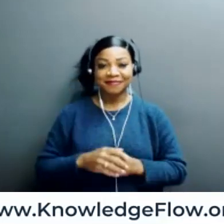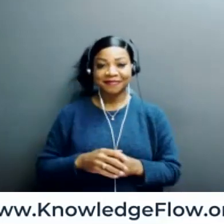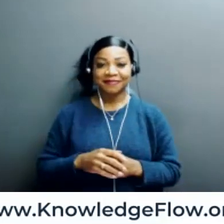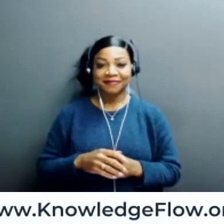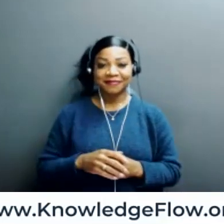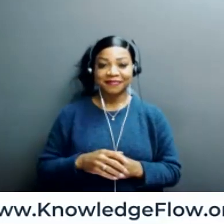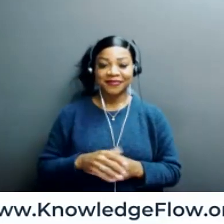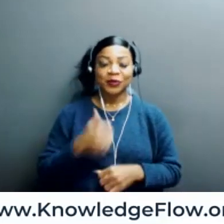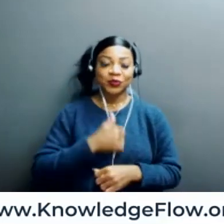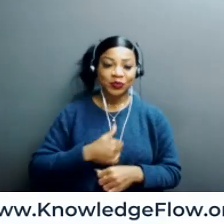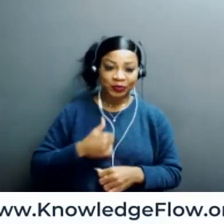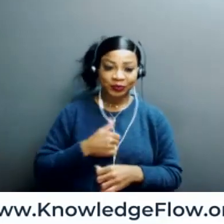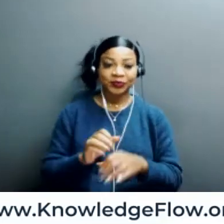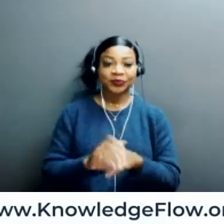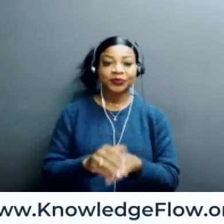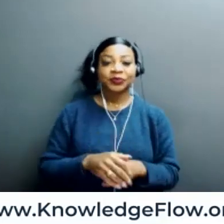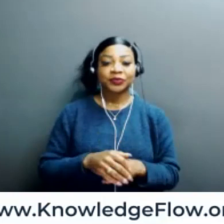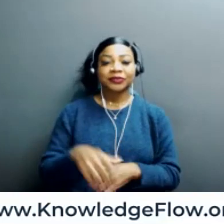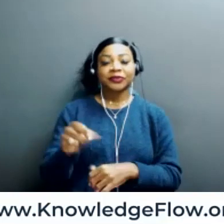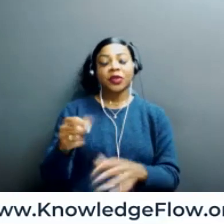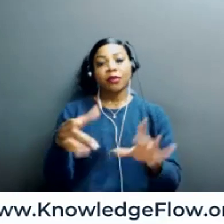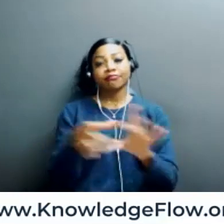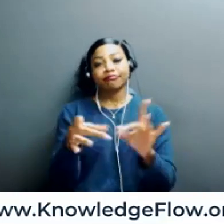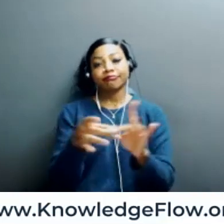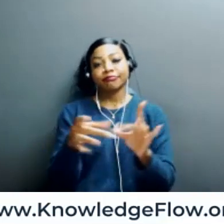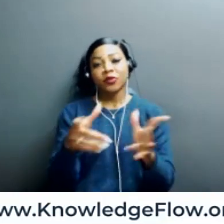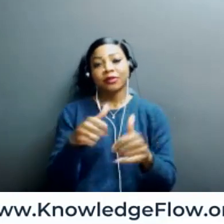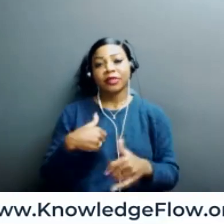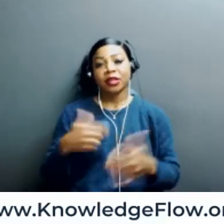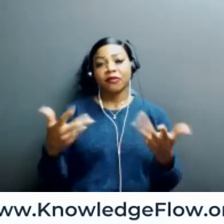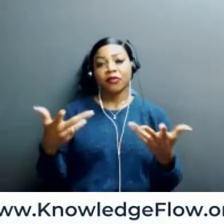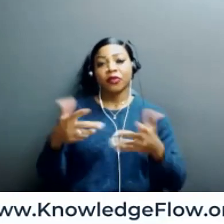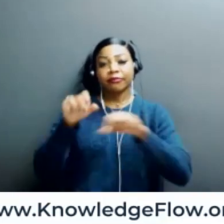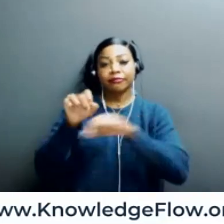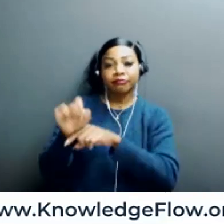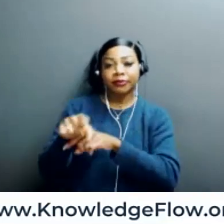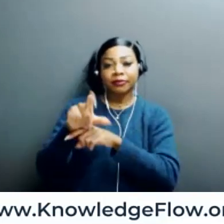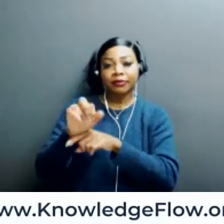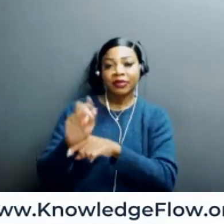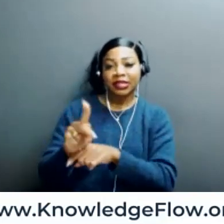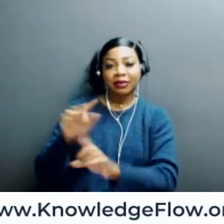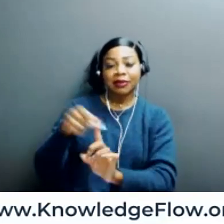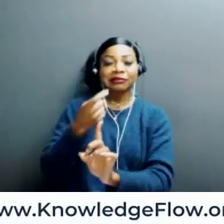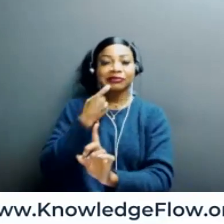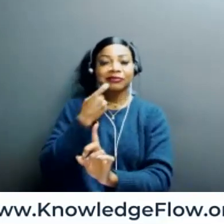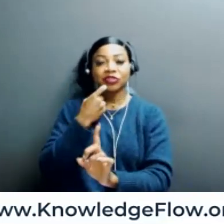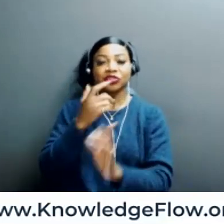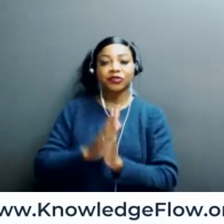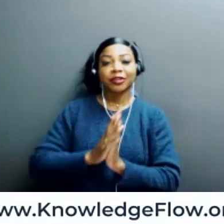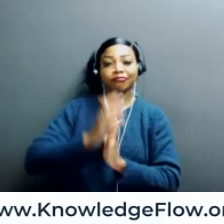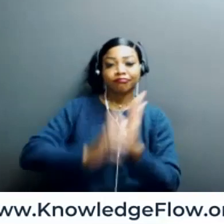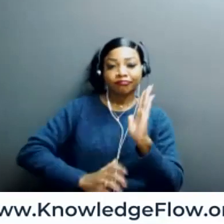sorry about that yeah I just want to mention as well that I did share the link with you of our current newsletter which contains